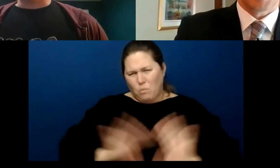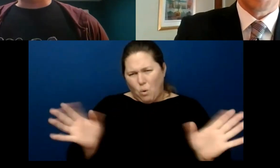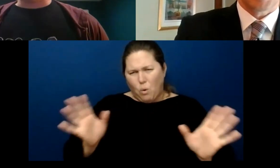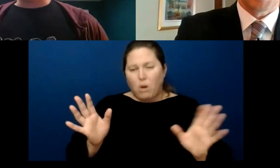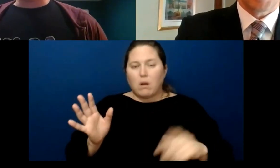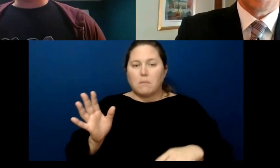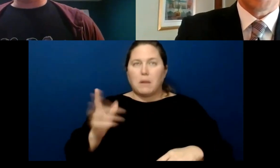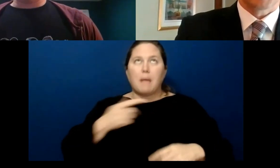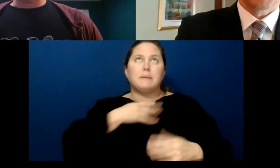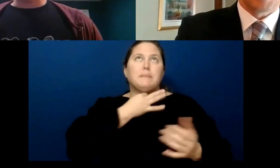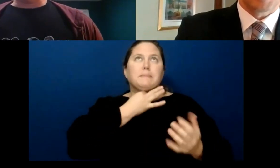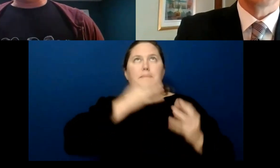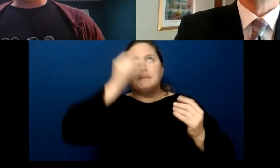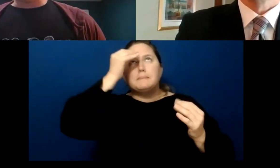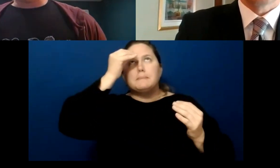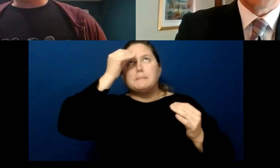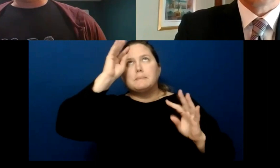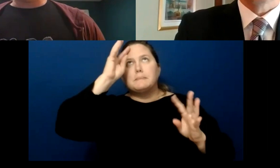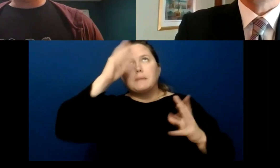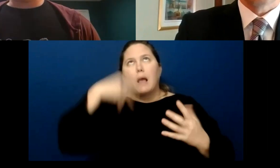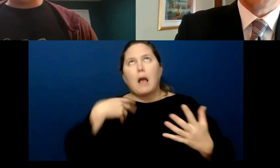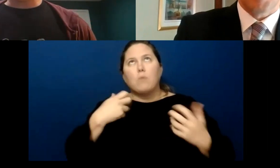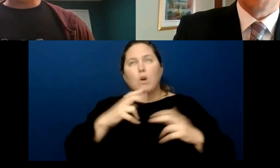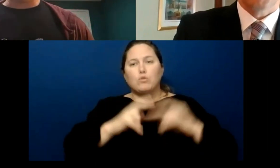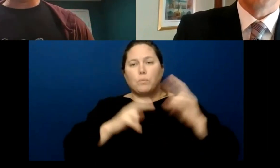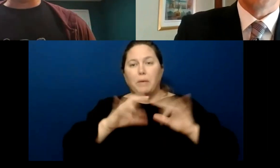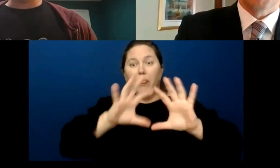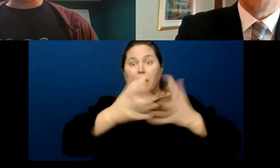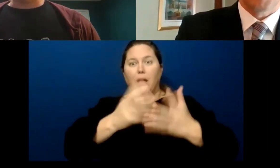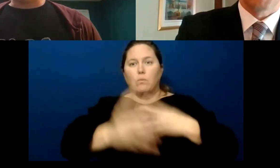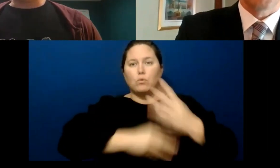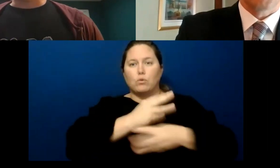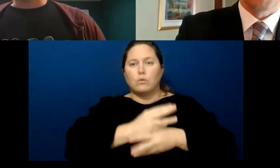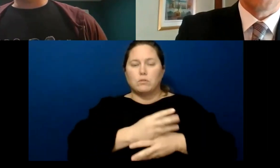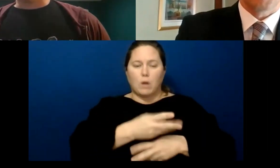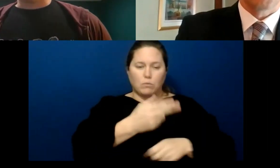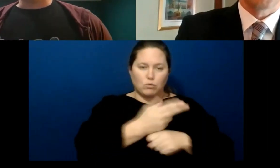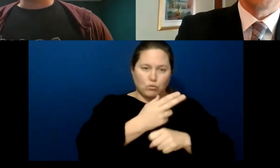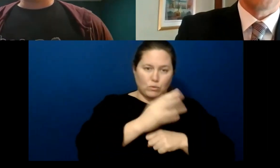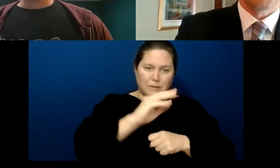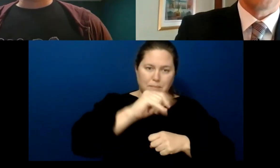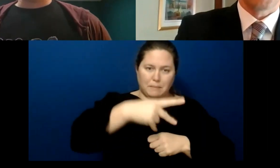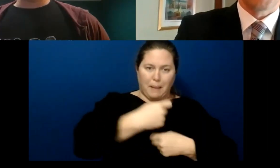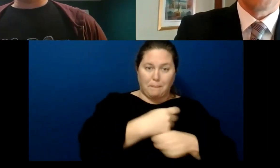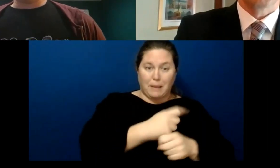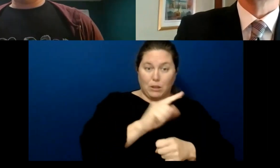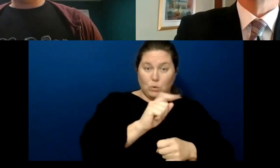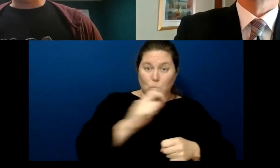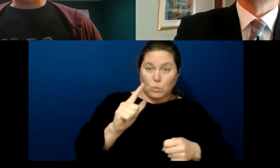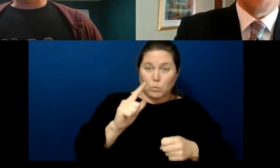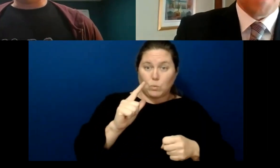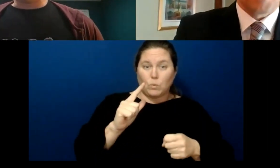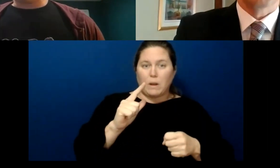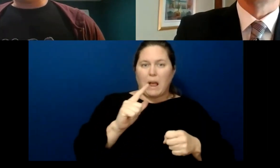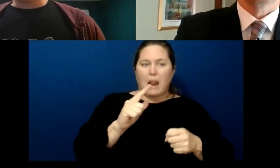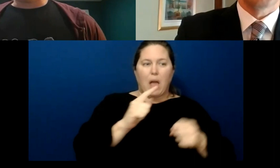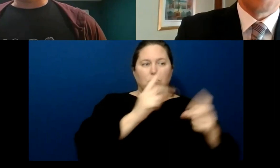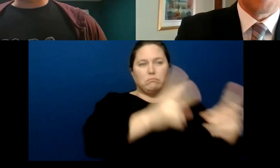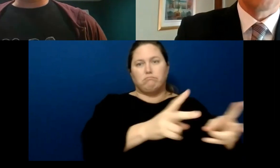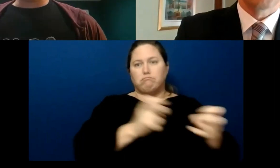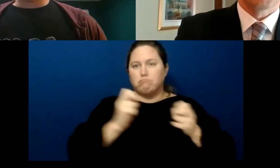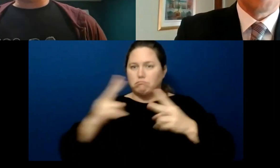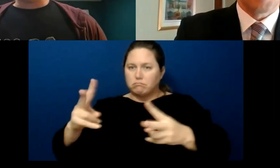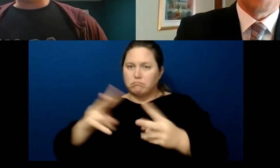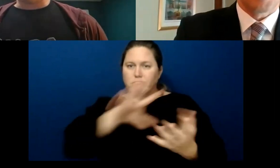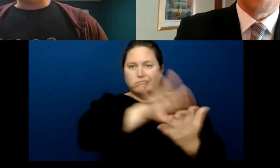this world in a game. And I'd go and use the map making tool and make the world and invite my friends to play it. And that was always